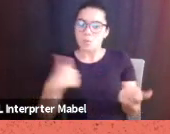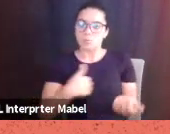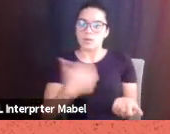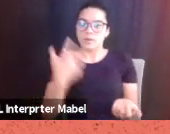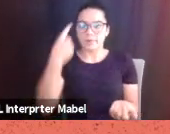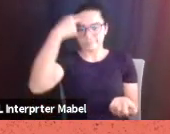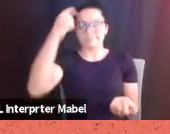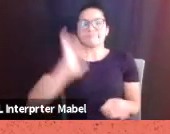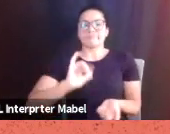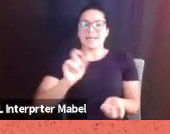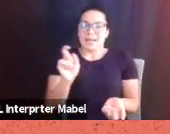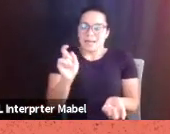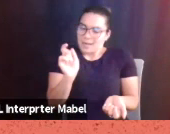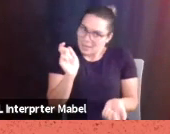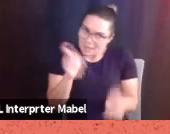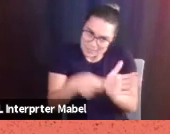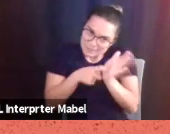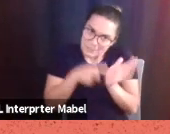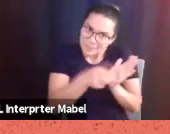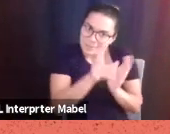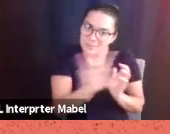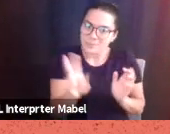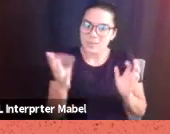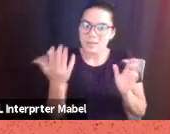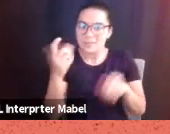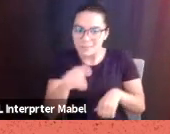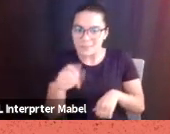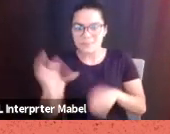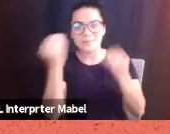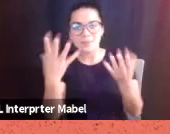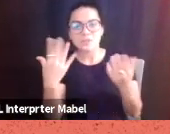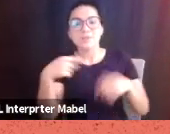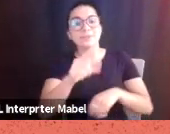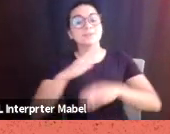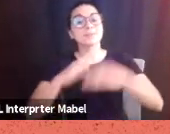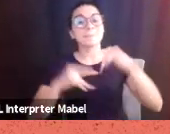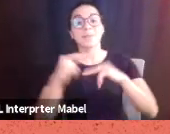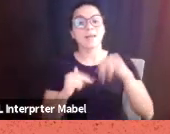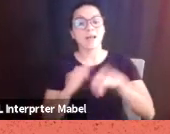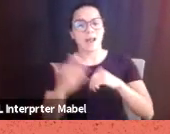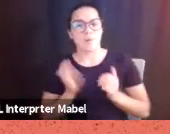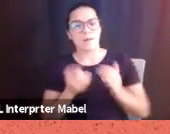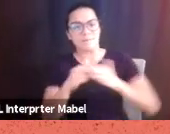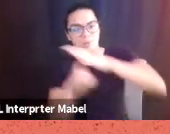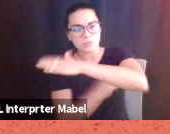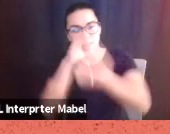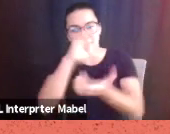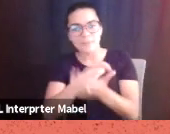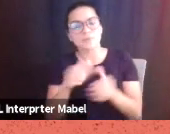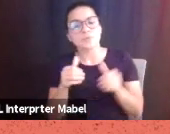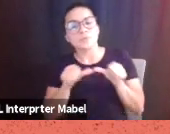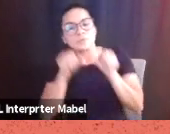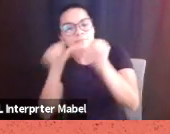shared at the summit is a crowdsourced platform built on our commitment to lay a foundation for future movement building,